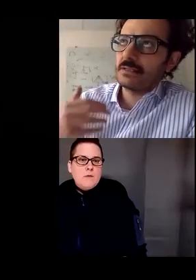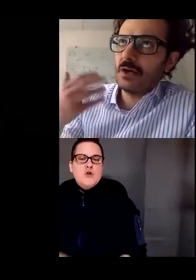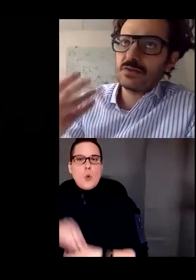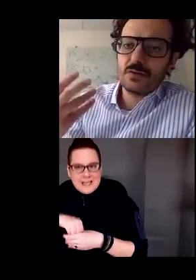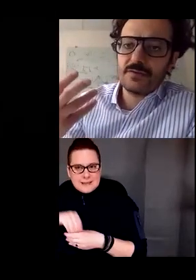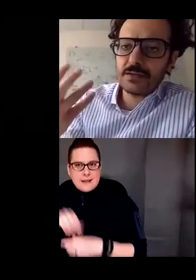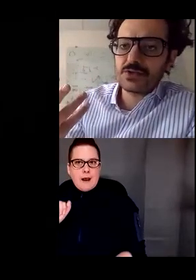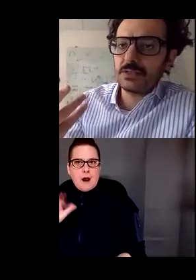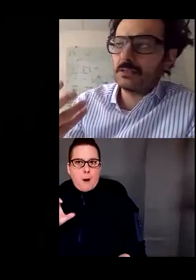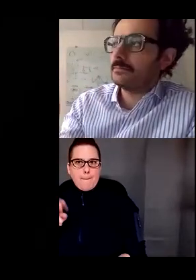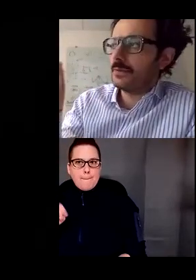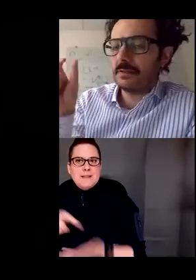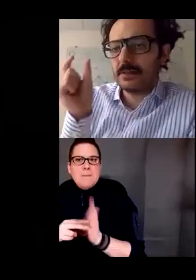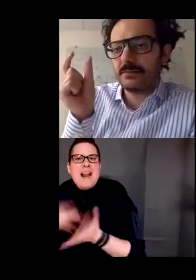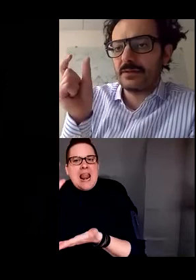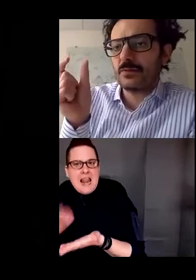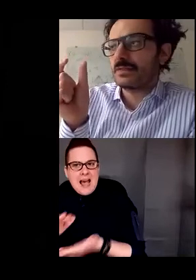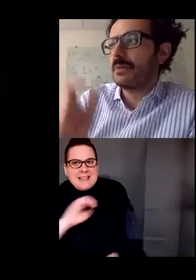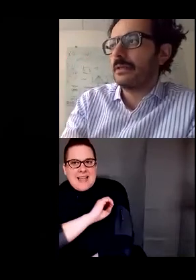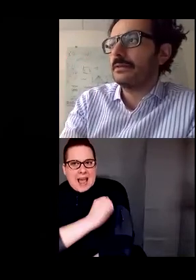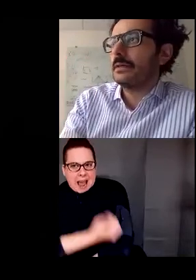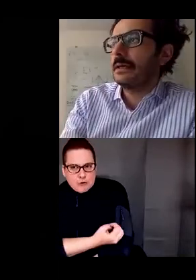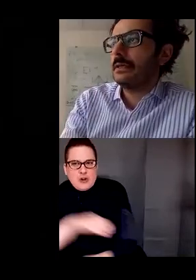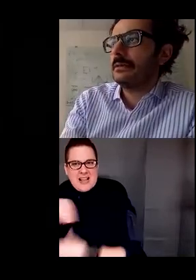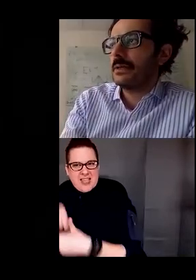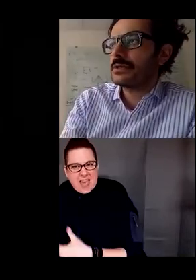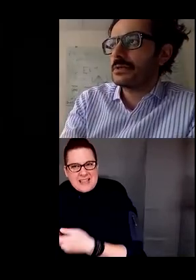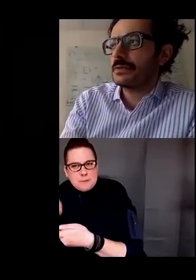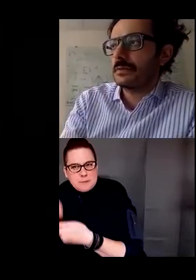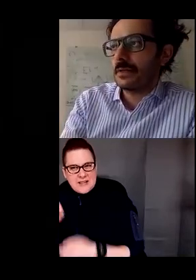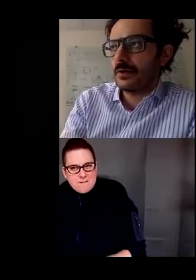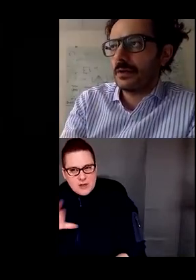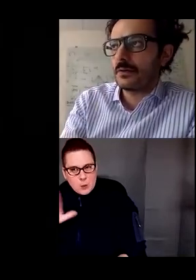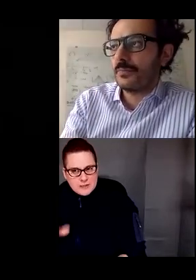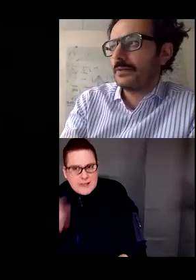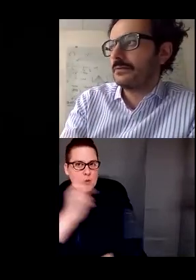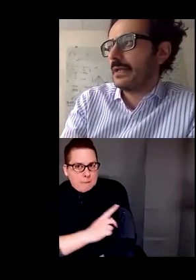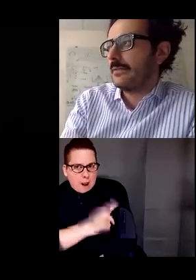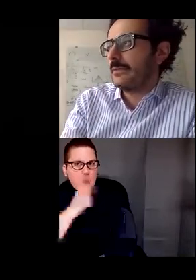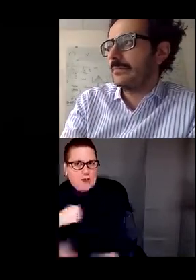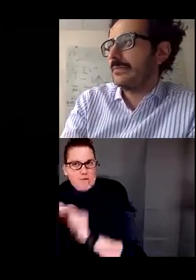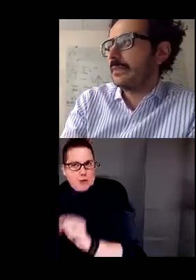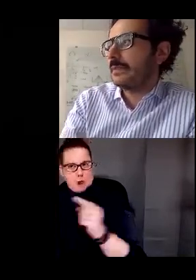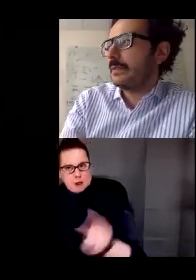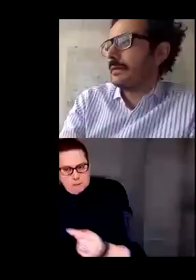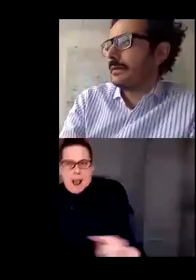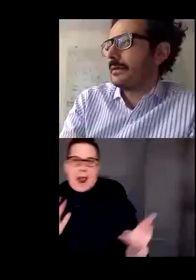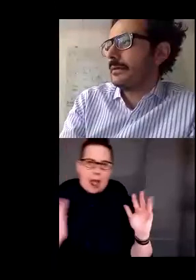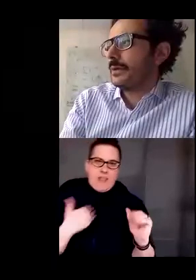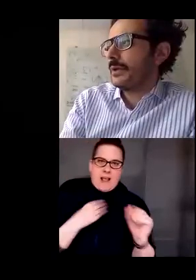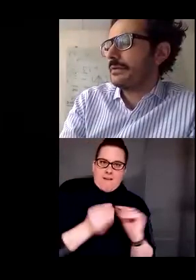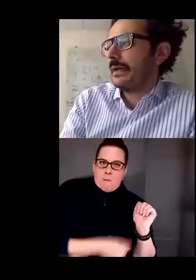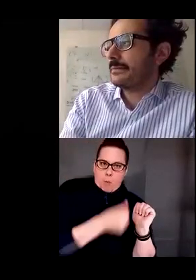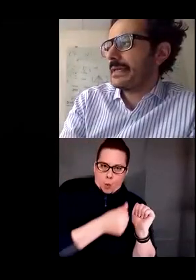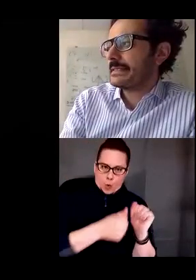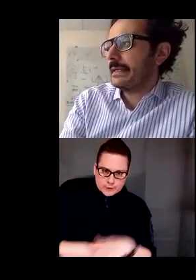there is loss of energy within that frequency band in the patients that are chronic compared to the healthy. When